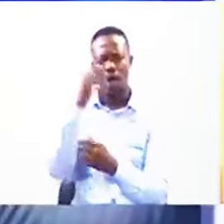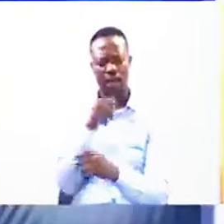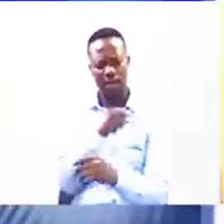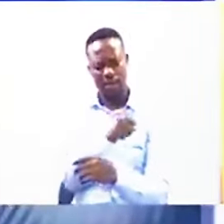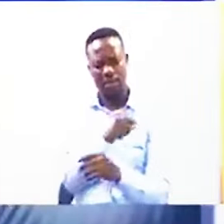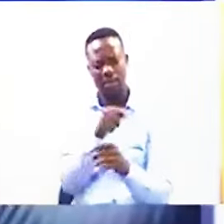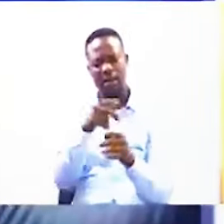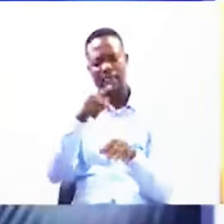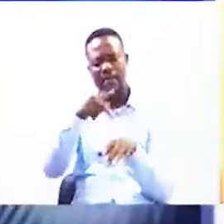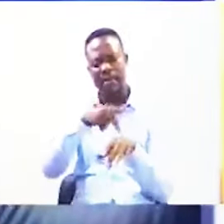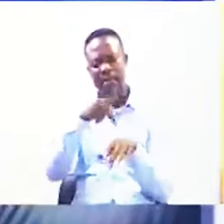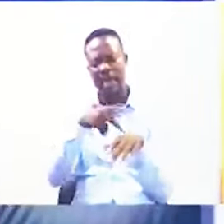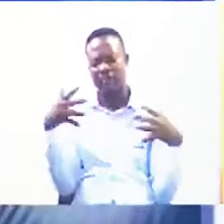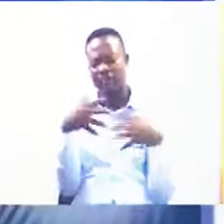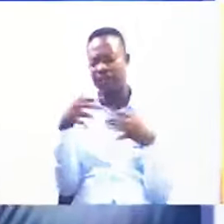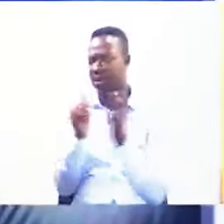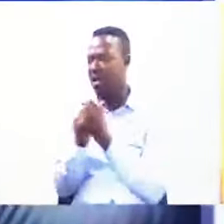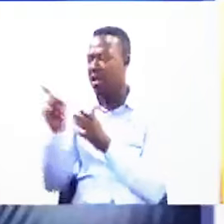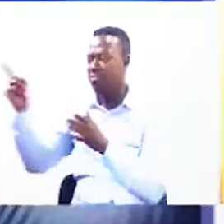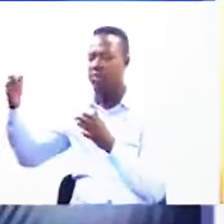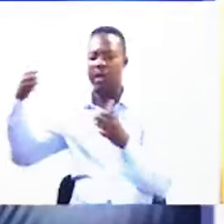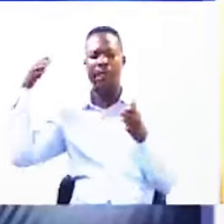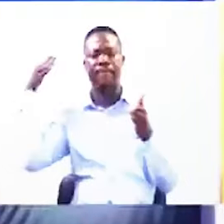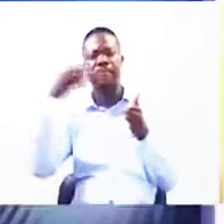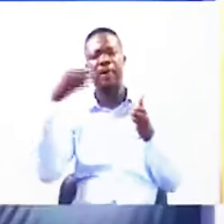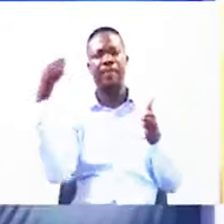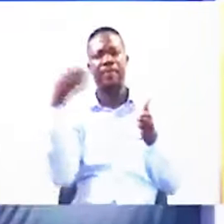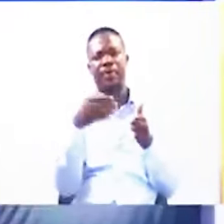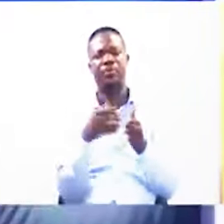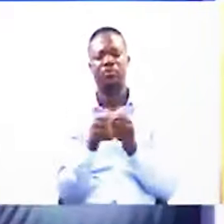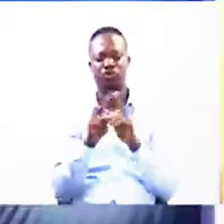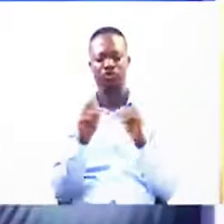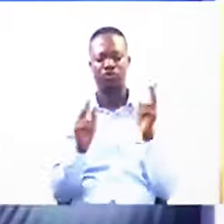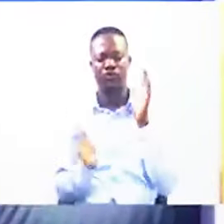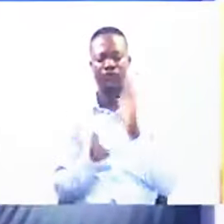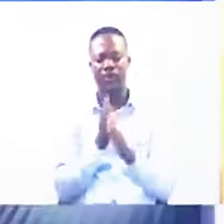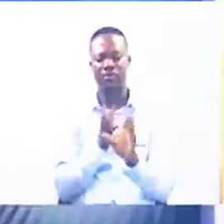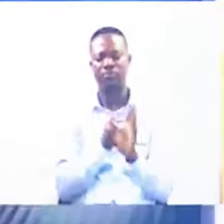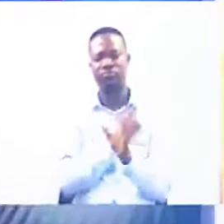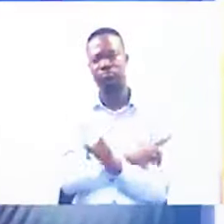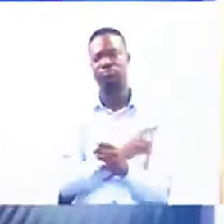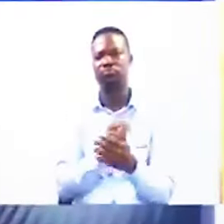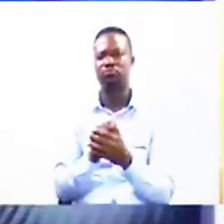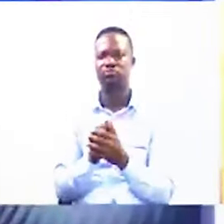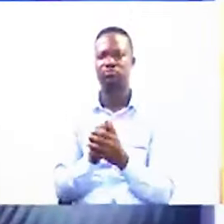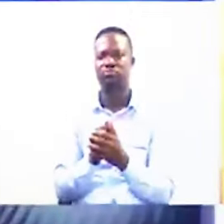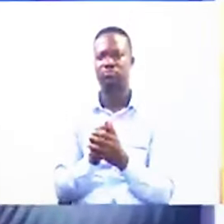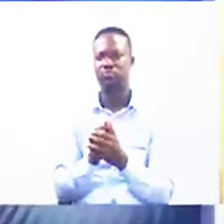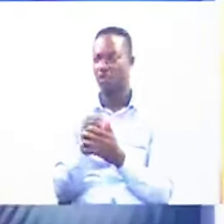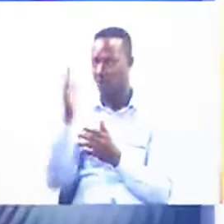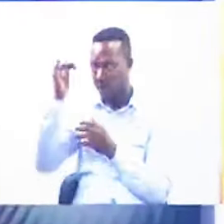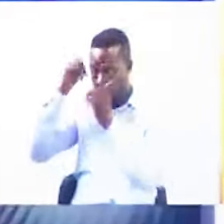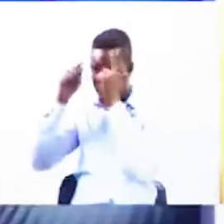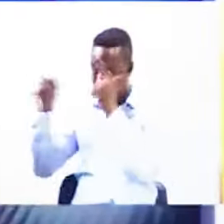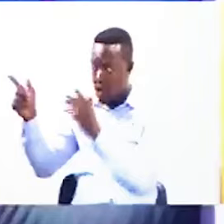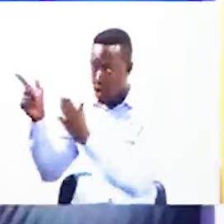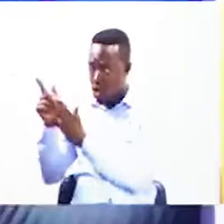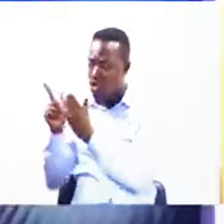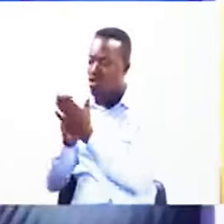of criticism from these people who insisted on the necessity